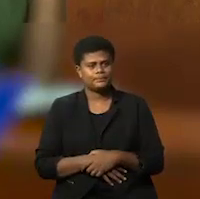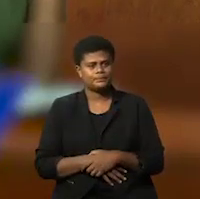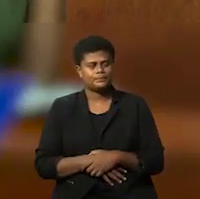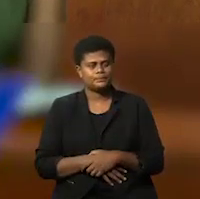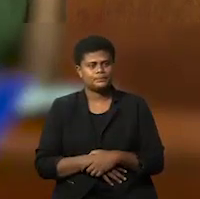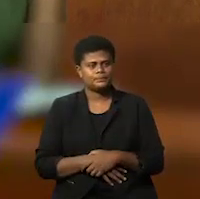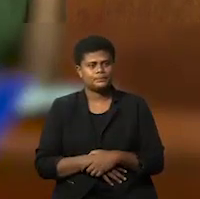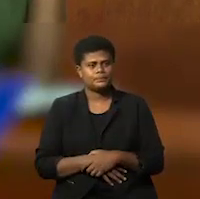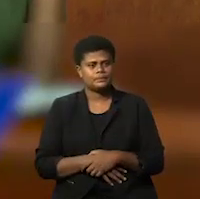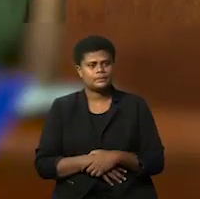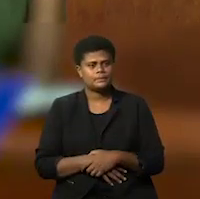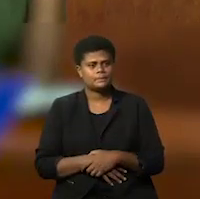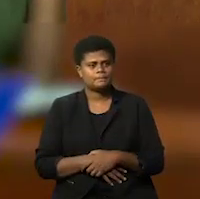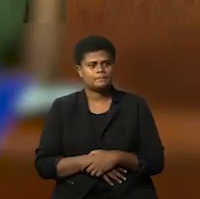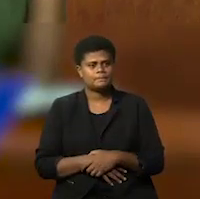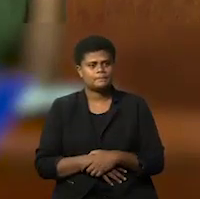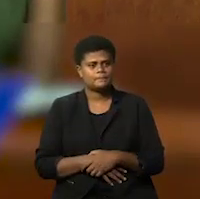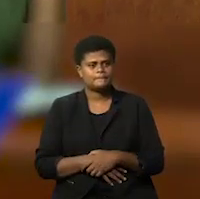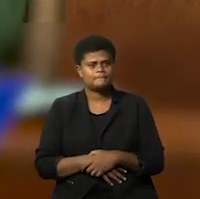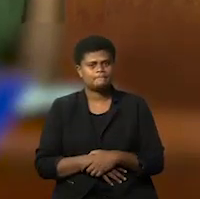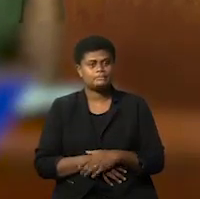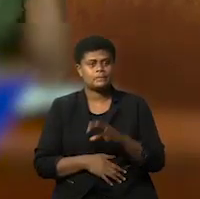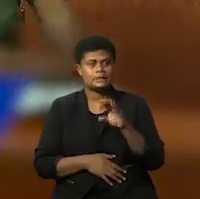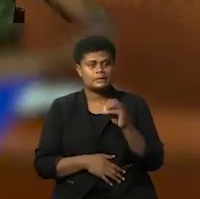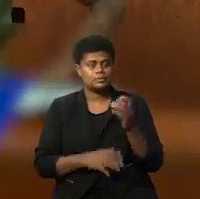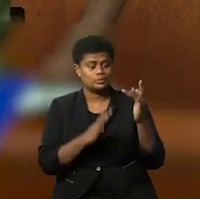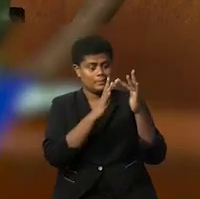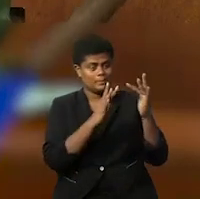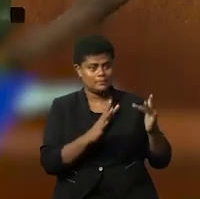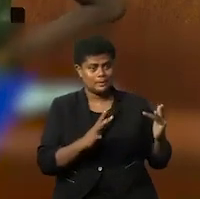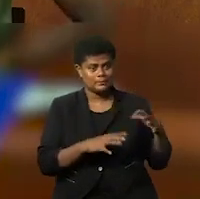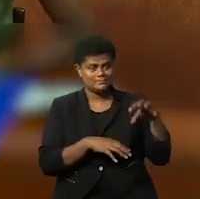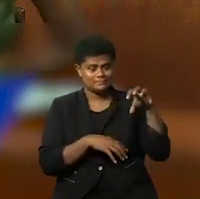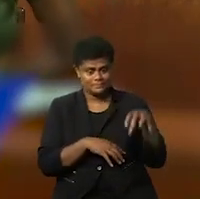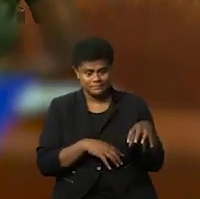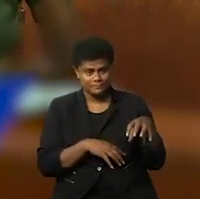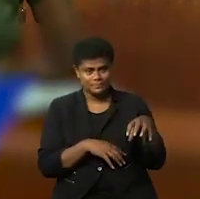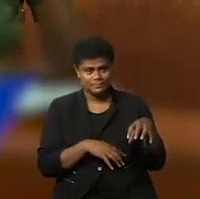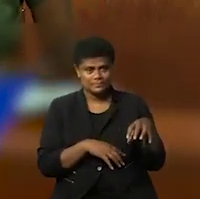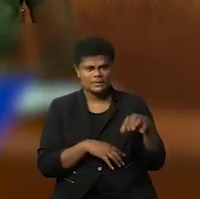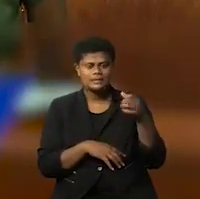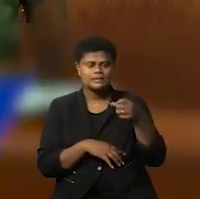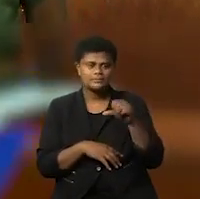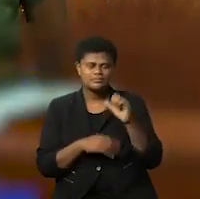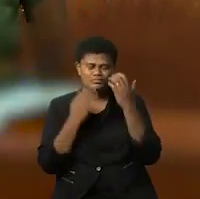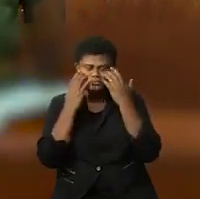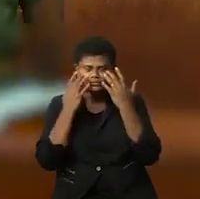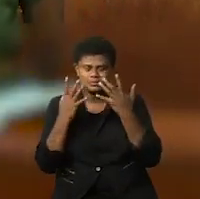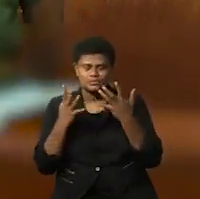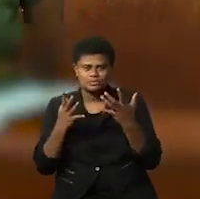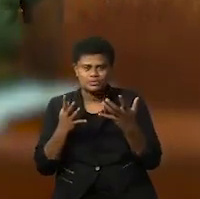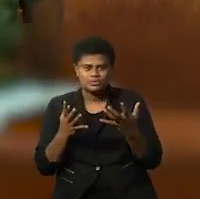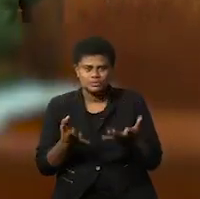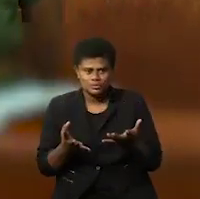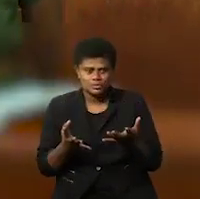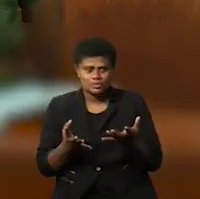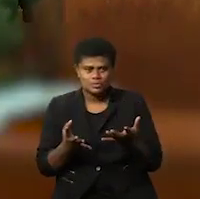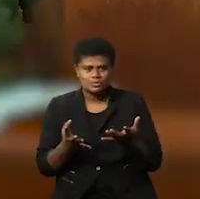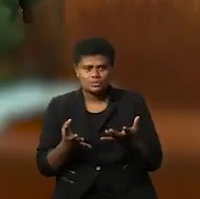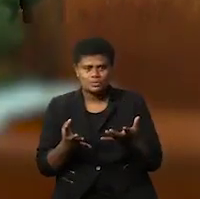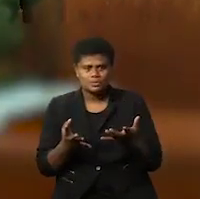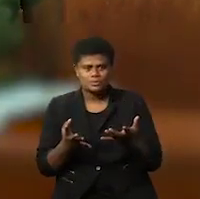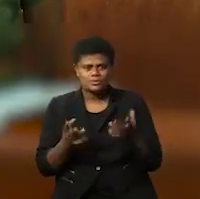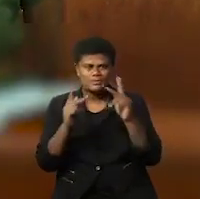of Mount Zion, is used to symbolize the picture of the presence of God, in a sense that